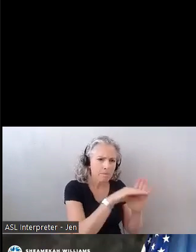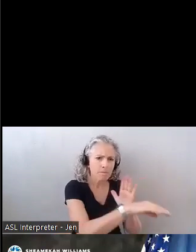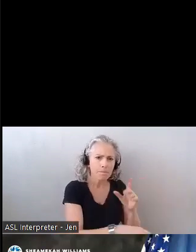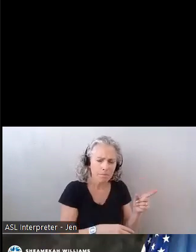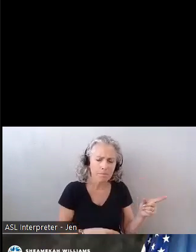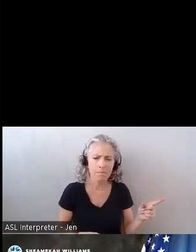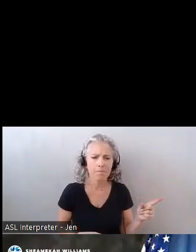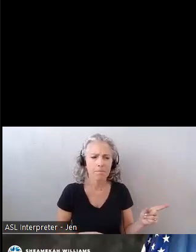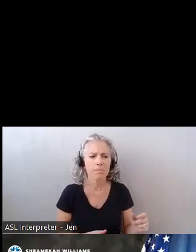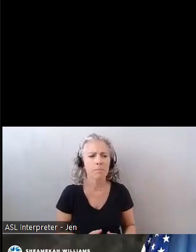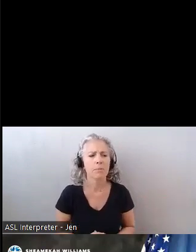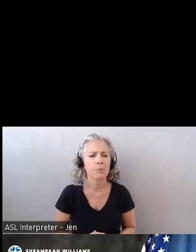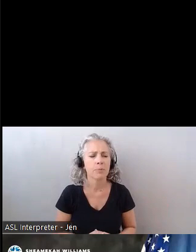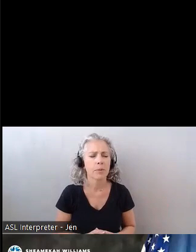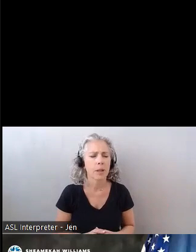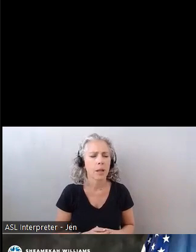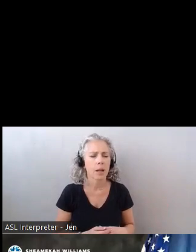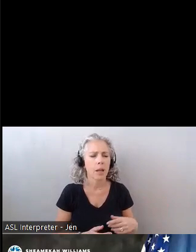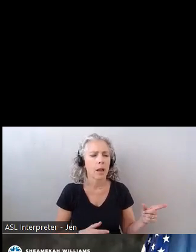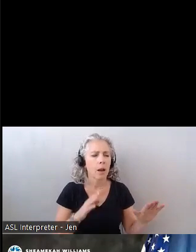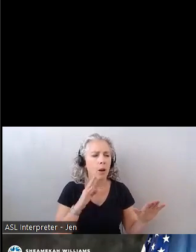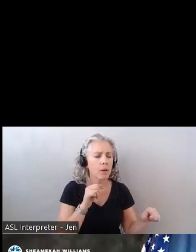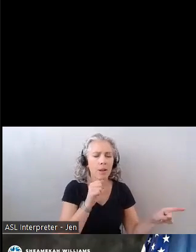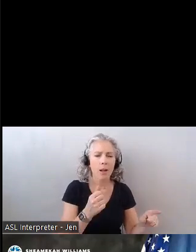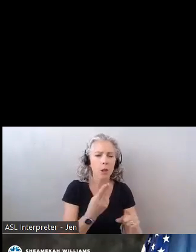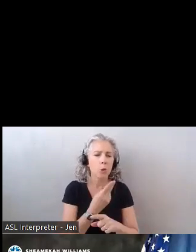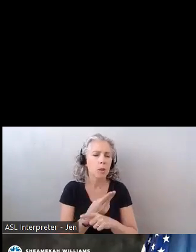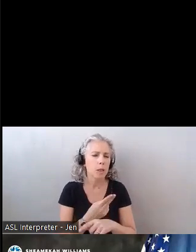lowest level of care, not utilizing those high-end